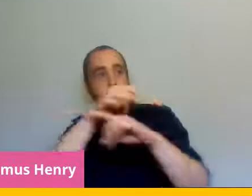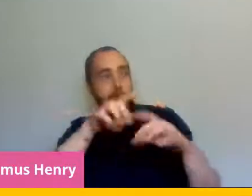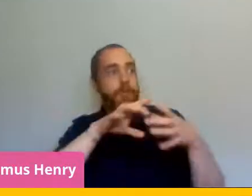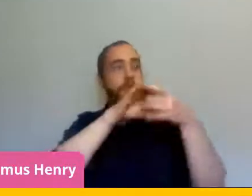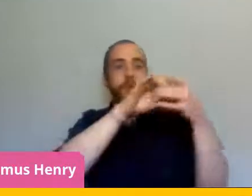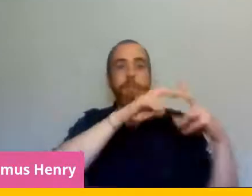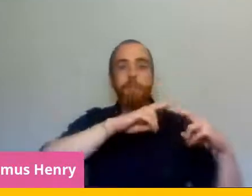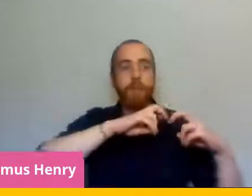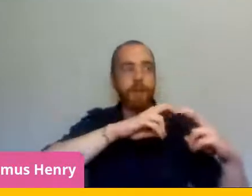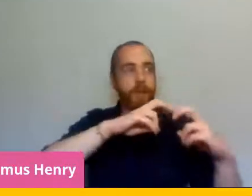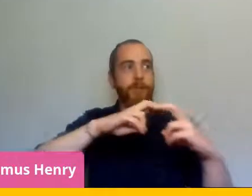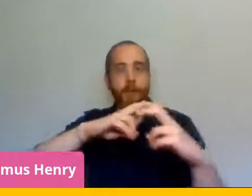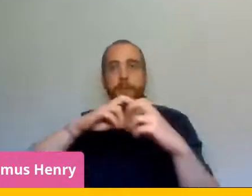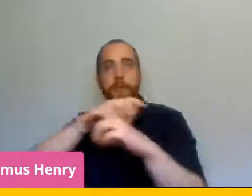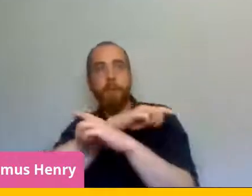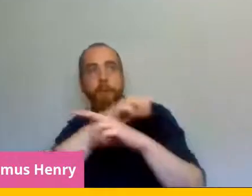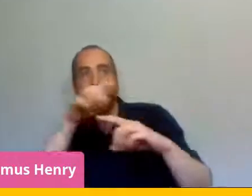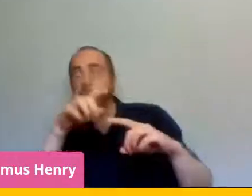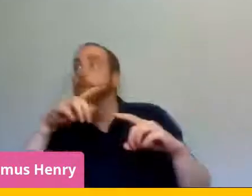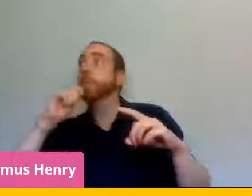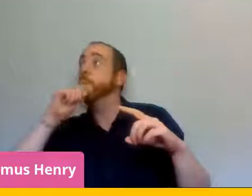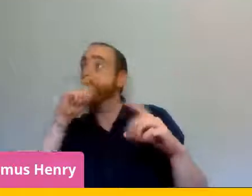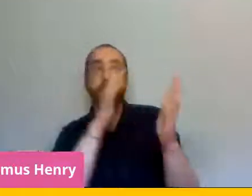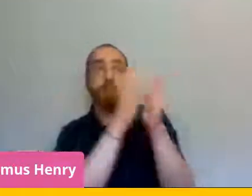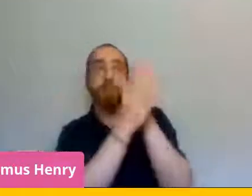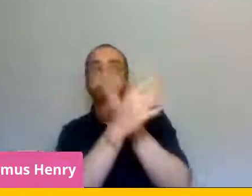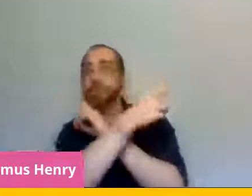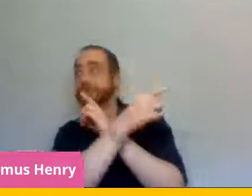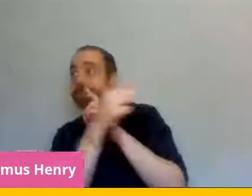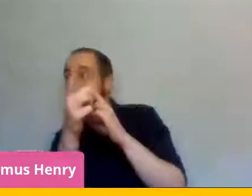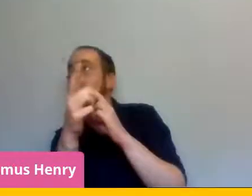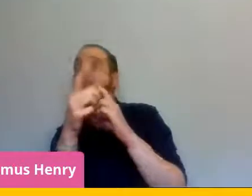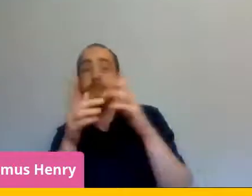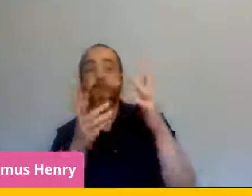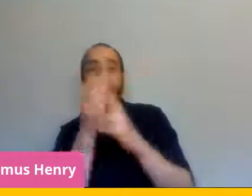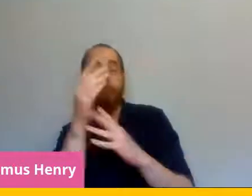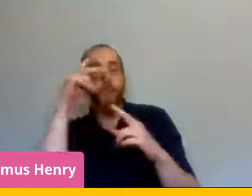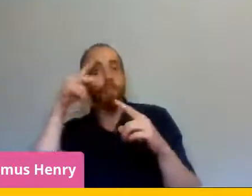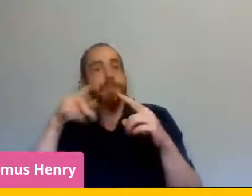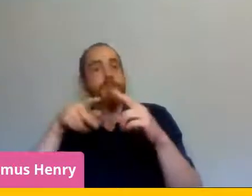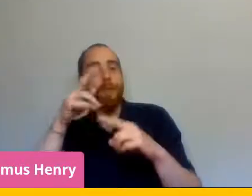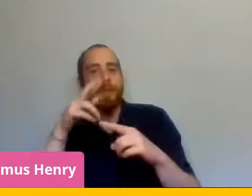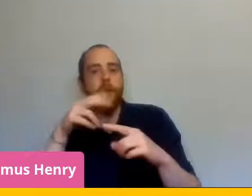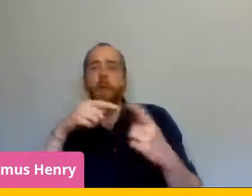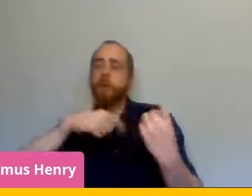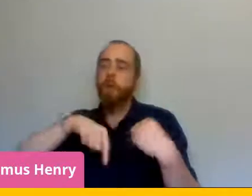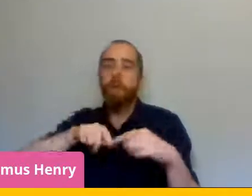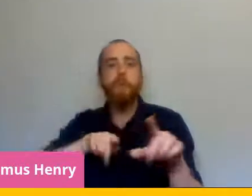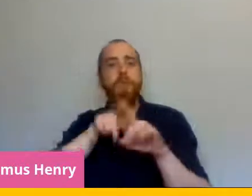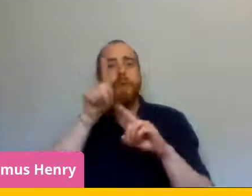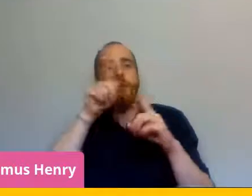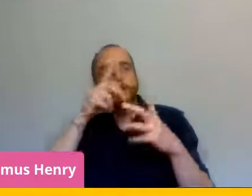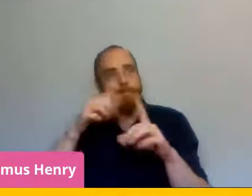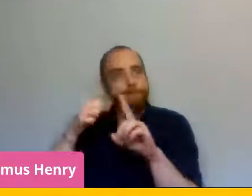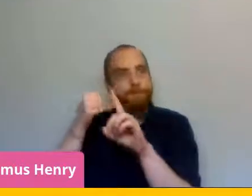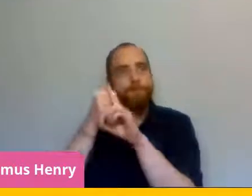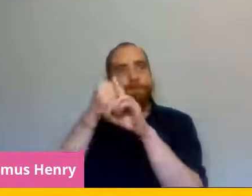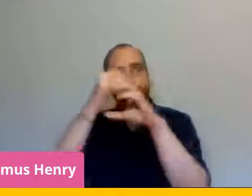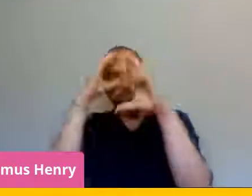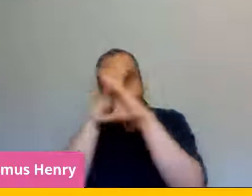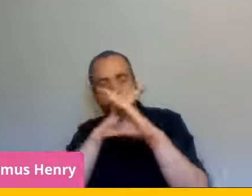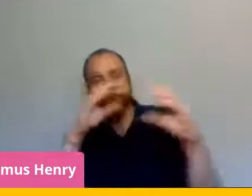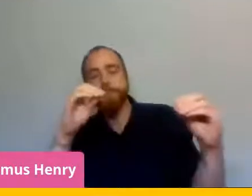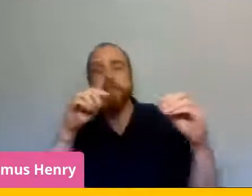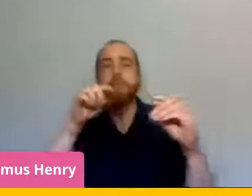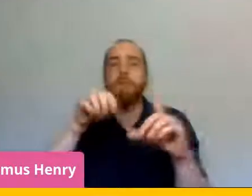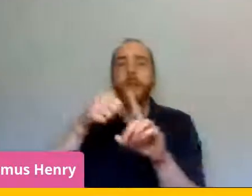what you're doing. And we need to be shouting about that very loud. And that's what we're trying to do, sort of on a big scale, with the campaign, but